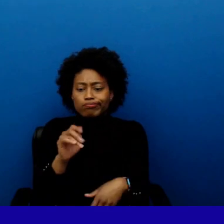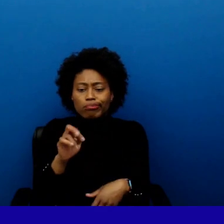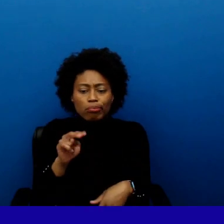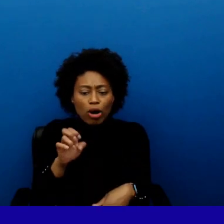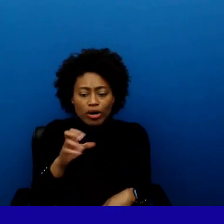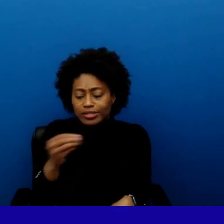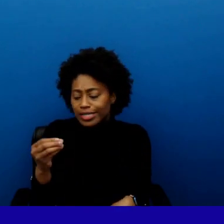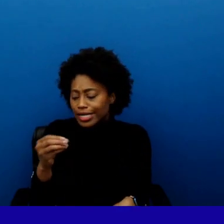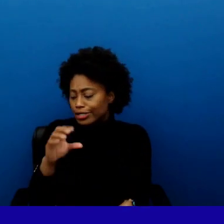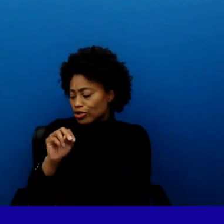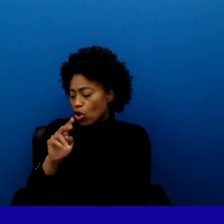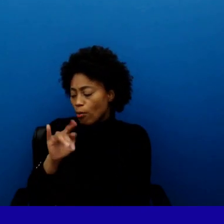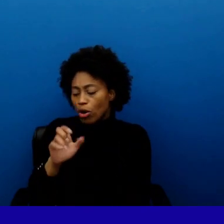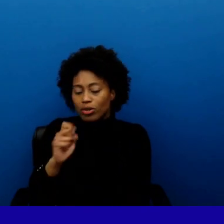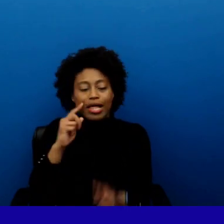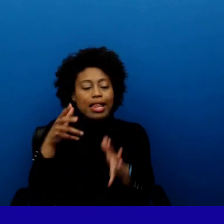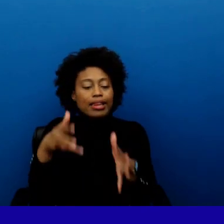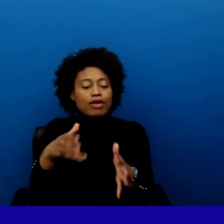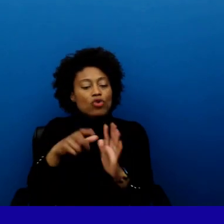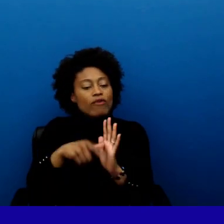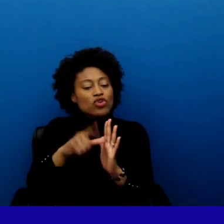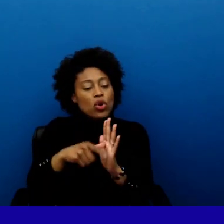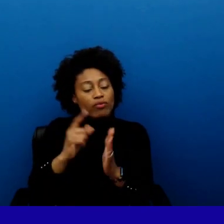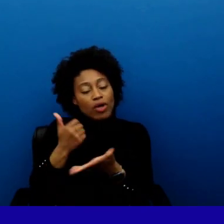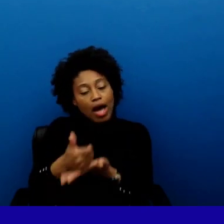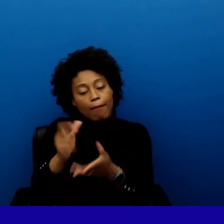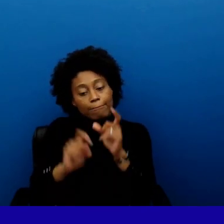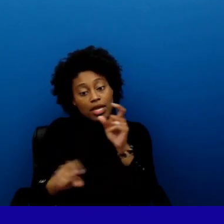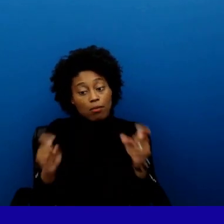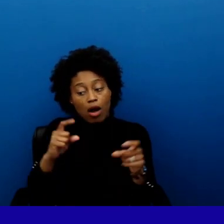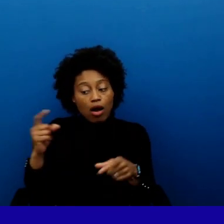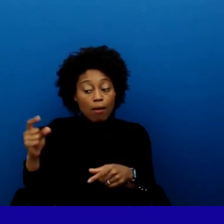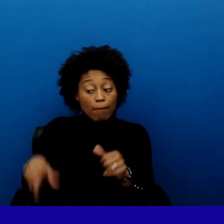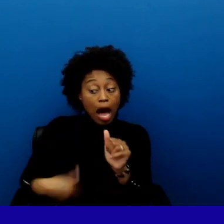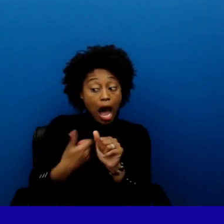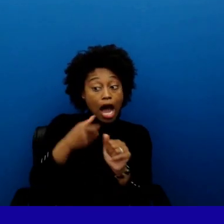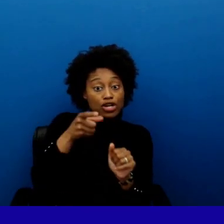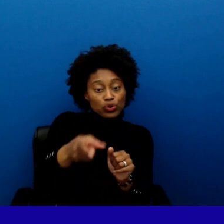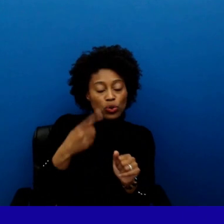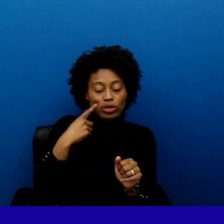you bought the book from, leave a review, because reviews